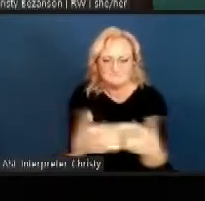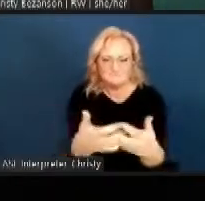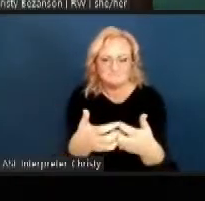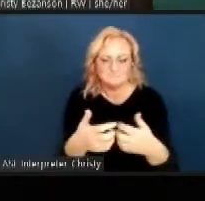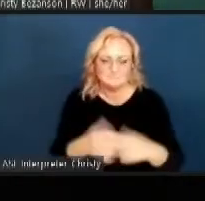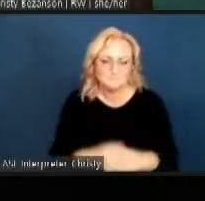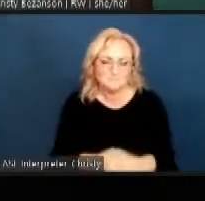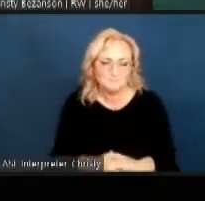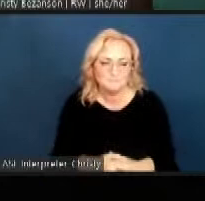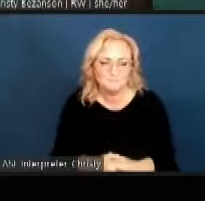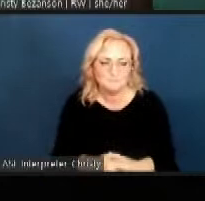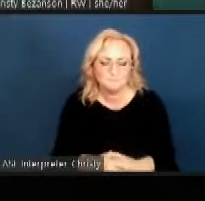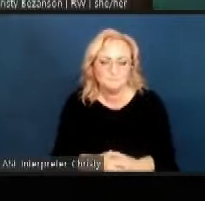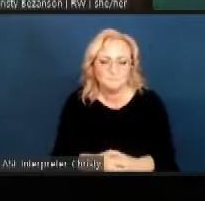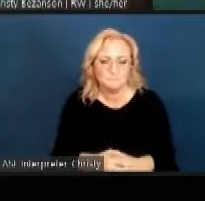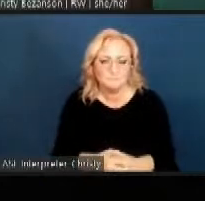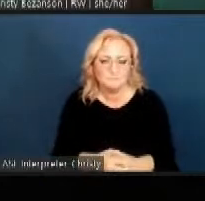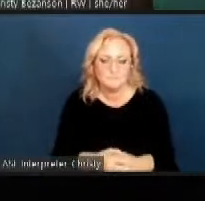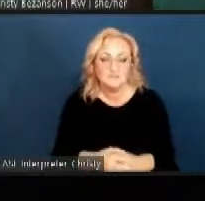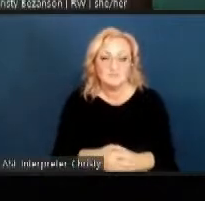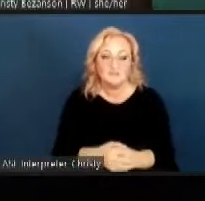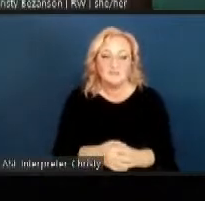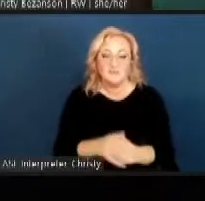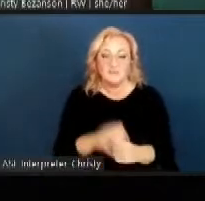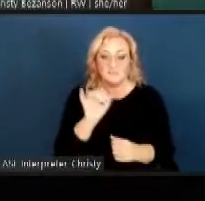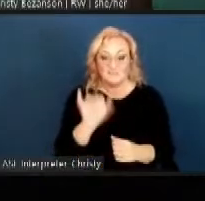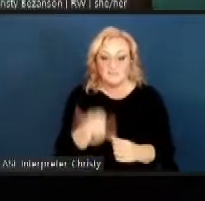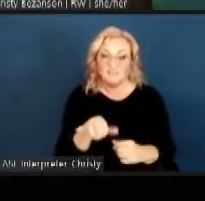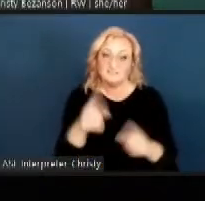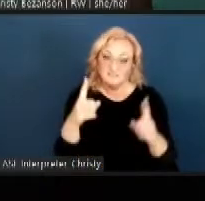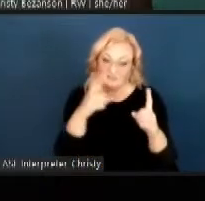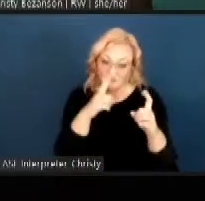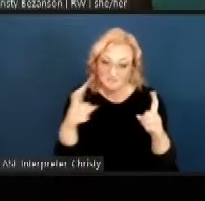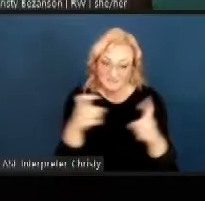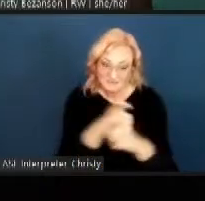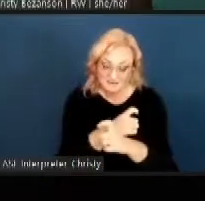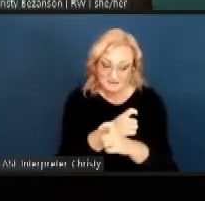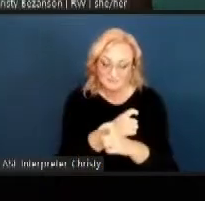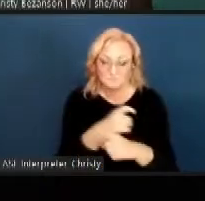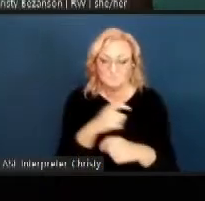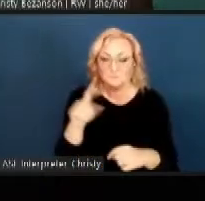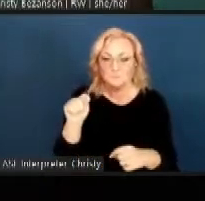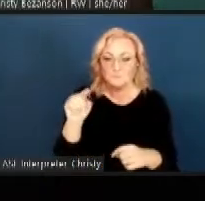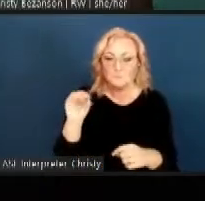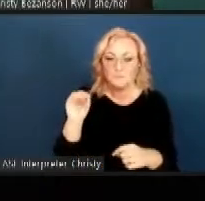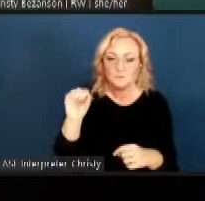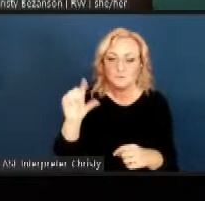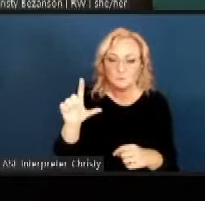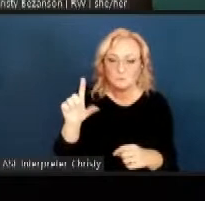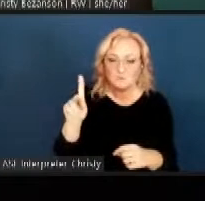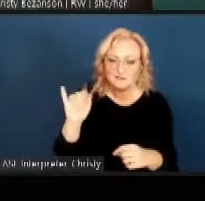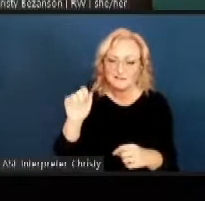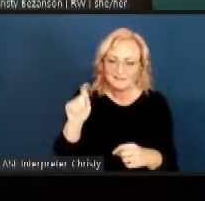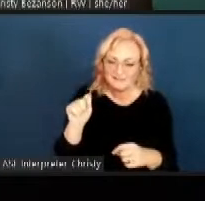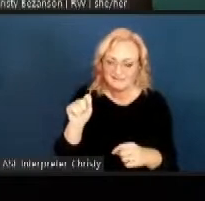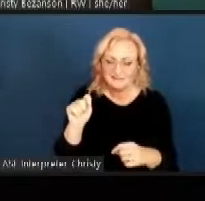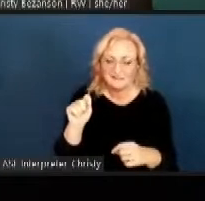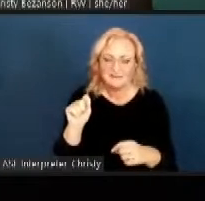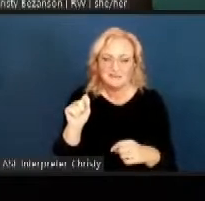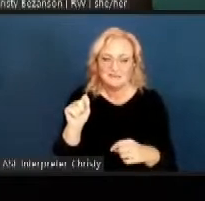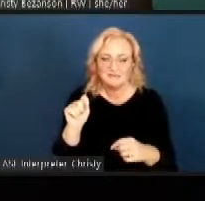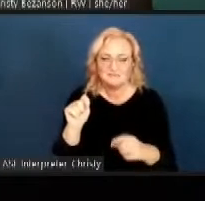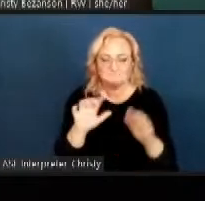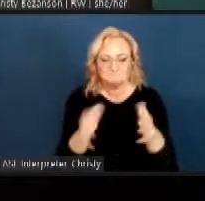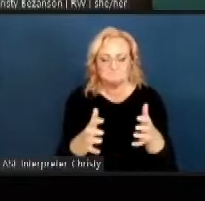And so, but it's very complicated. And so the toolkit is really an opportunity to think